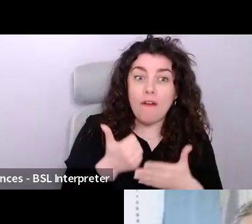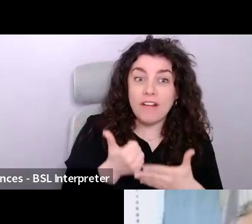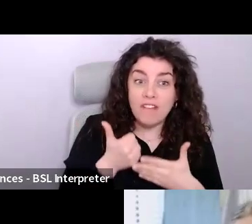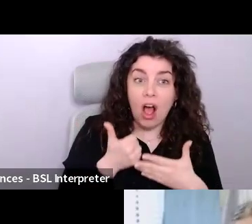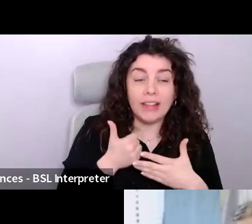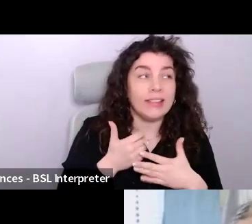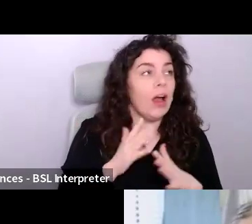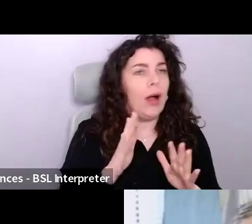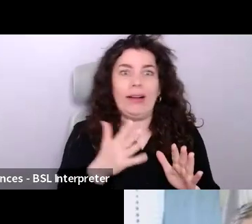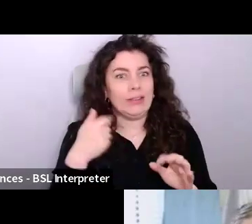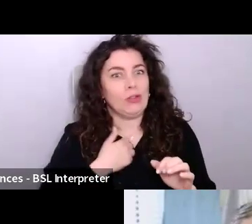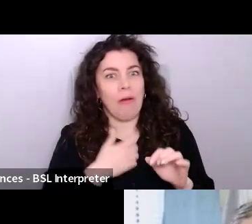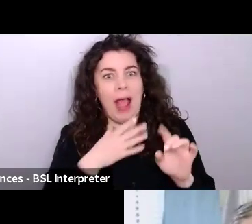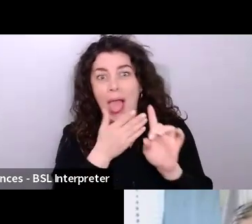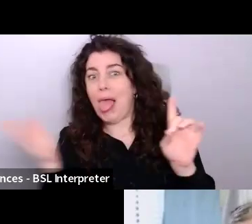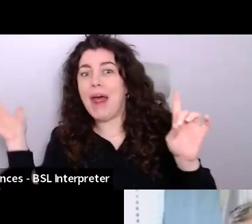probably.